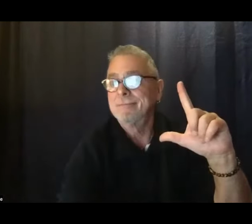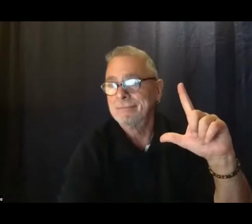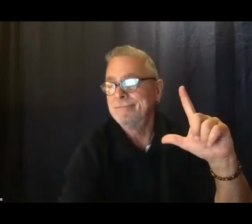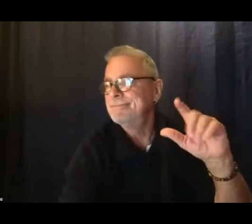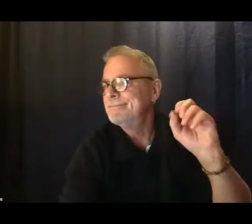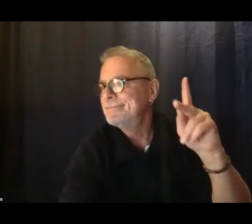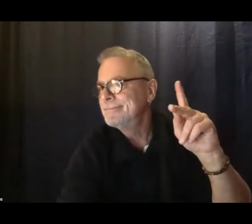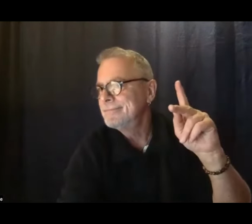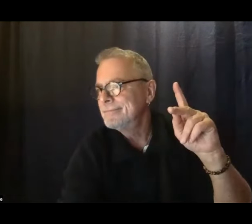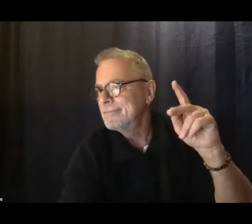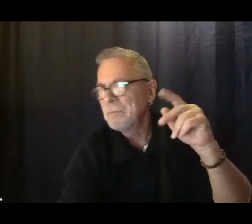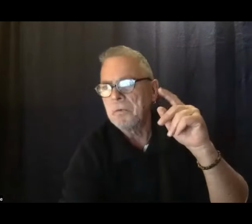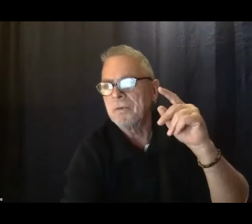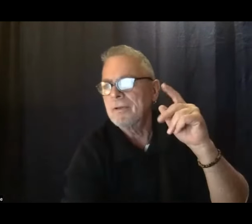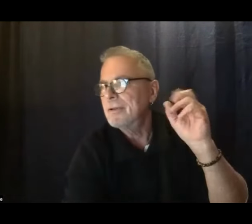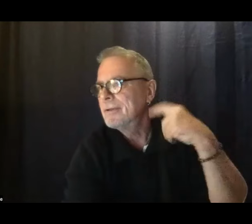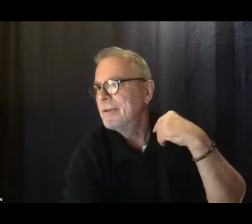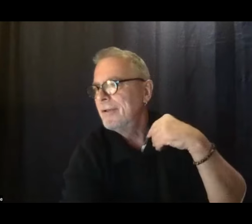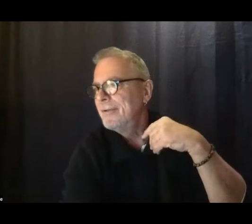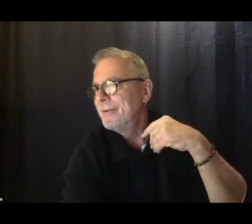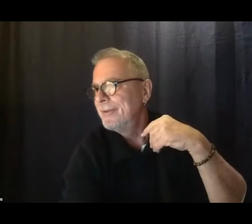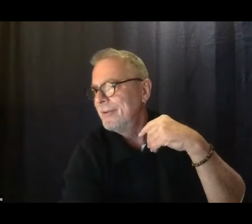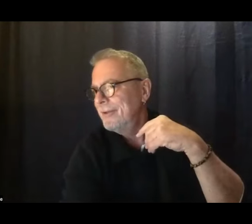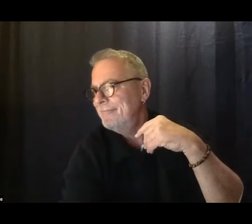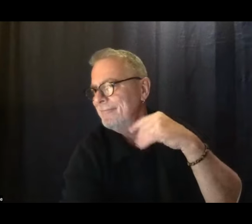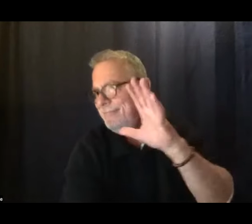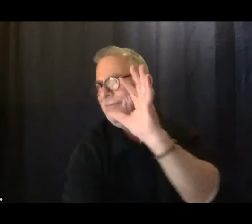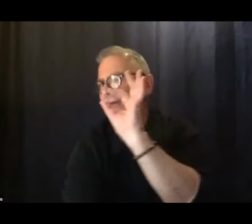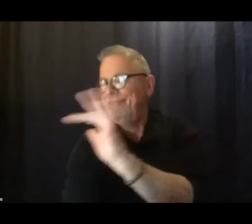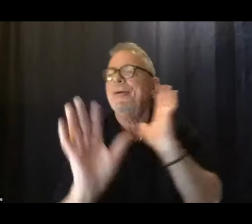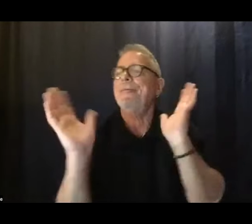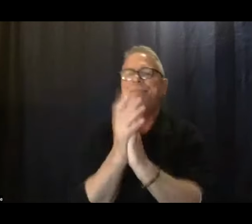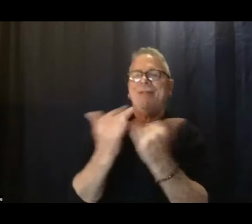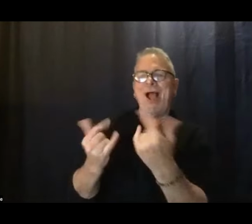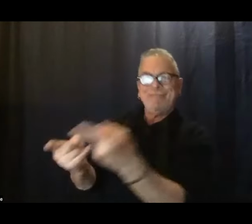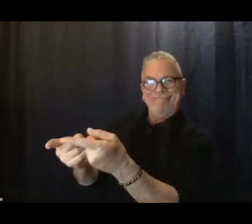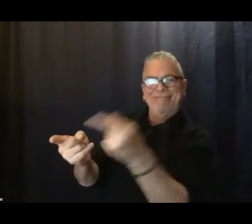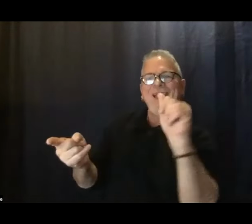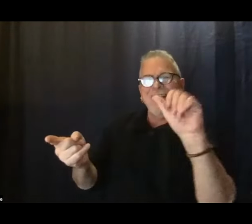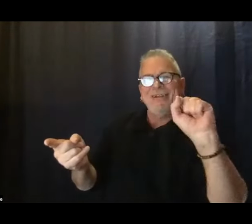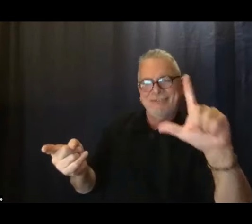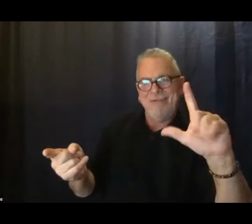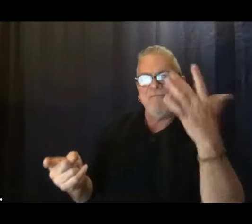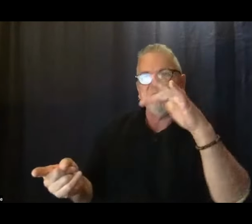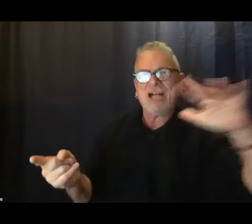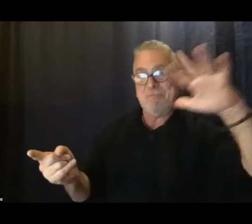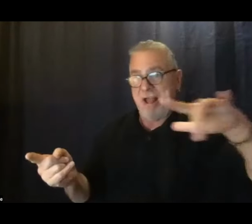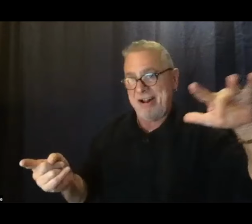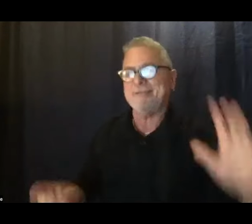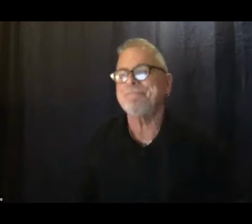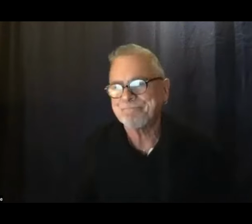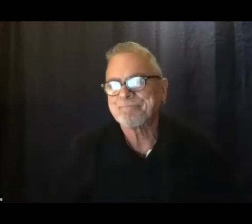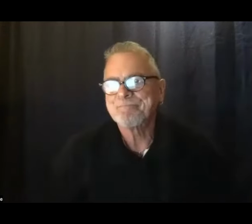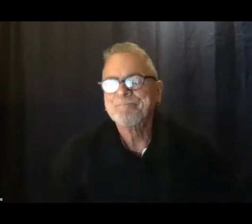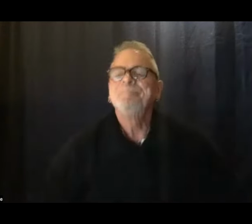Now, ASL, right? These are the A, the S, and the L on that slide over there. All right,